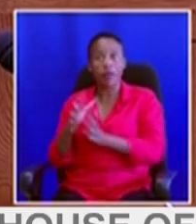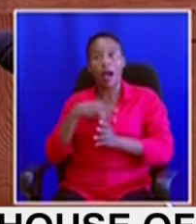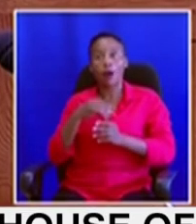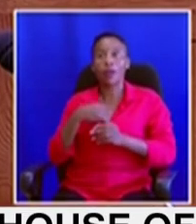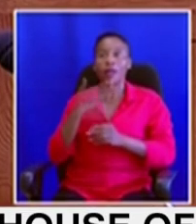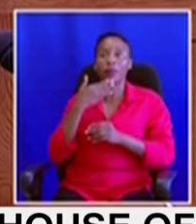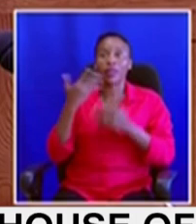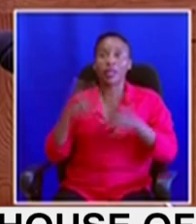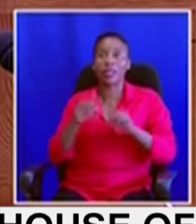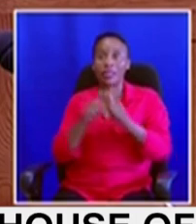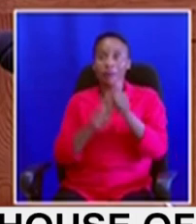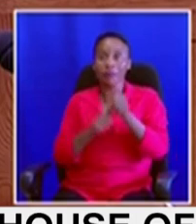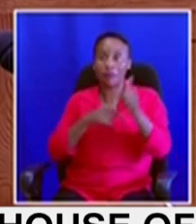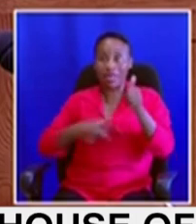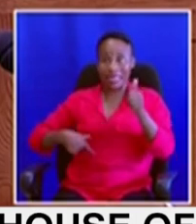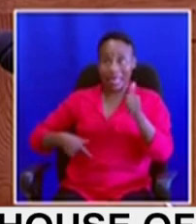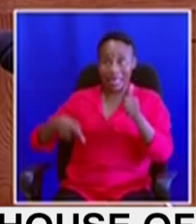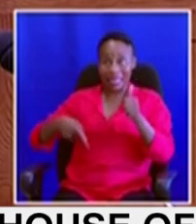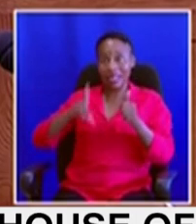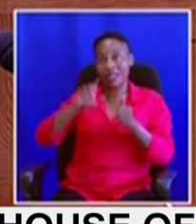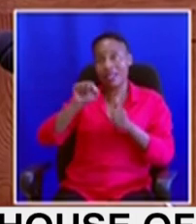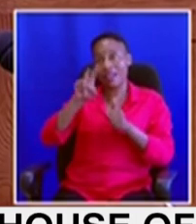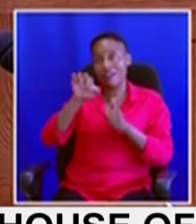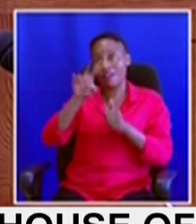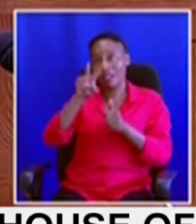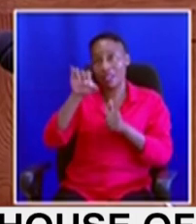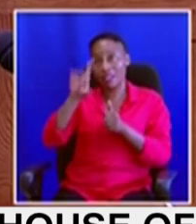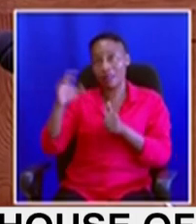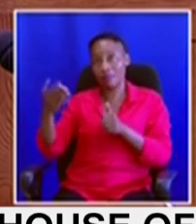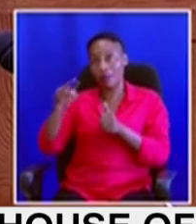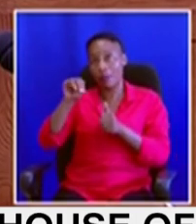President David Mabuza for leading this process.